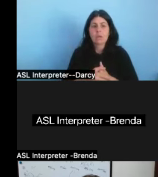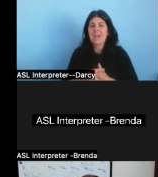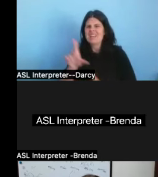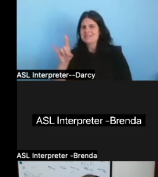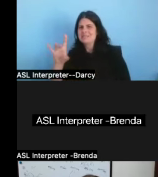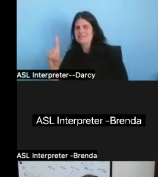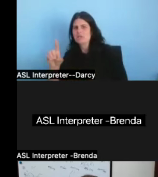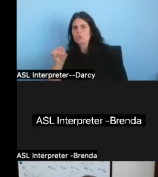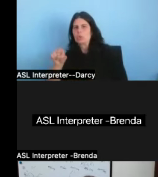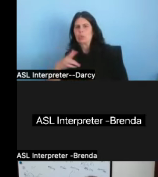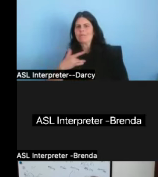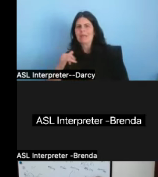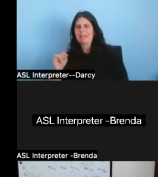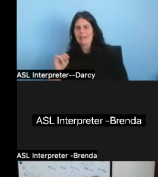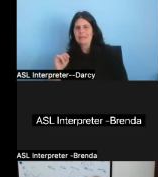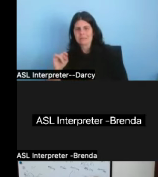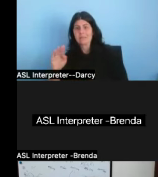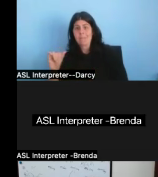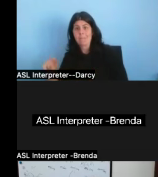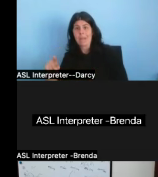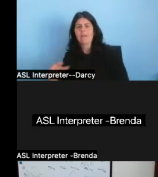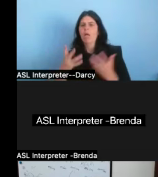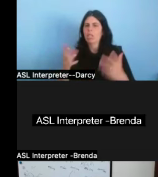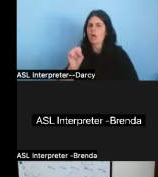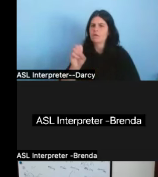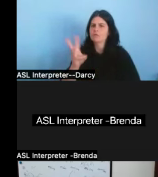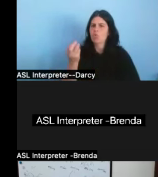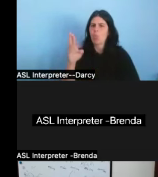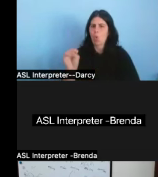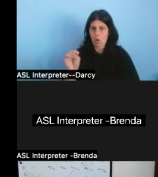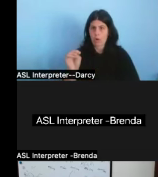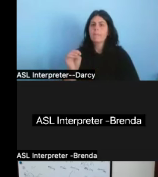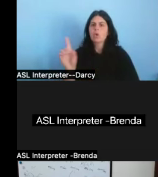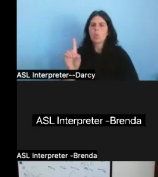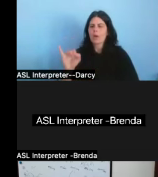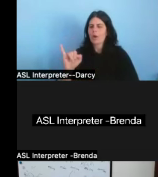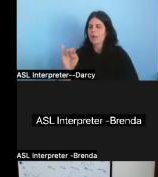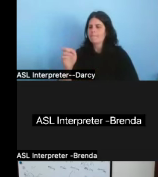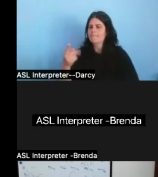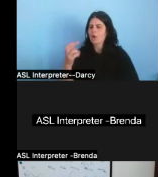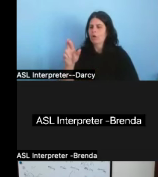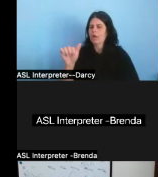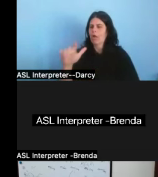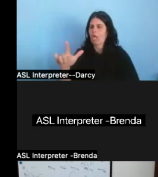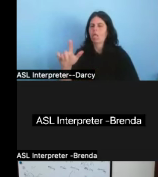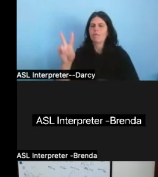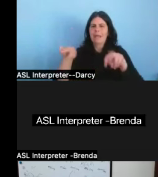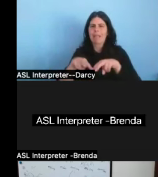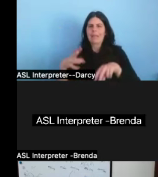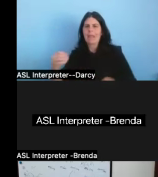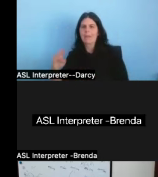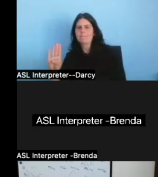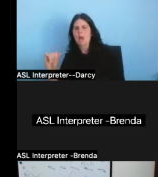for that. So yeah, lots of swarm activity in the Imperial Valley and Baja California over the past few